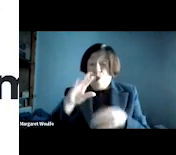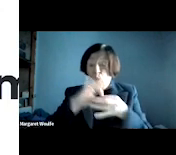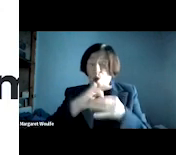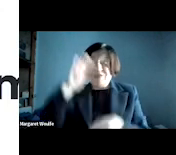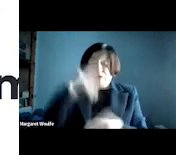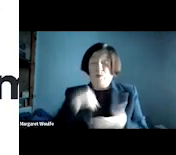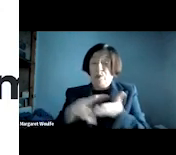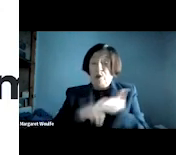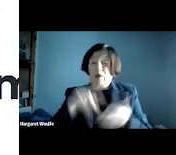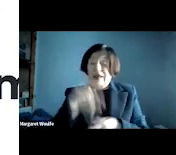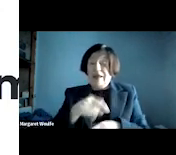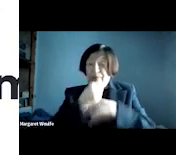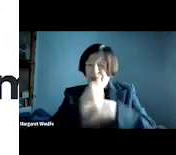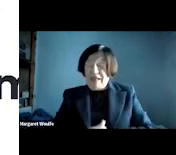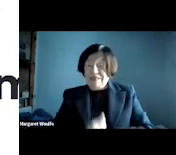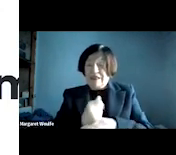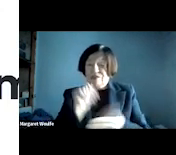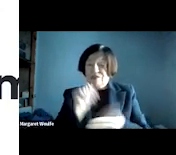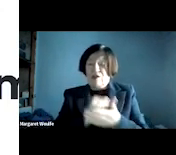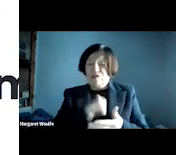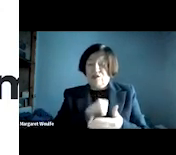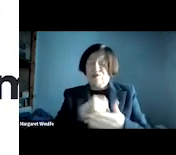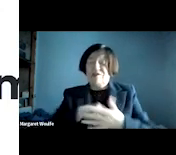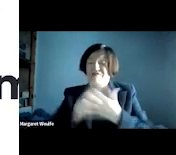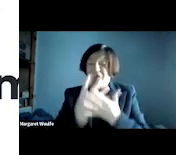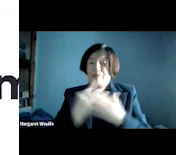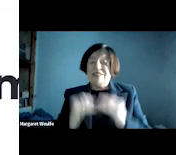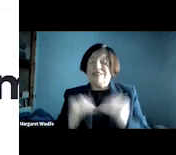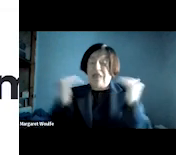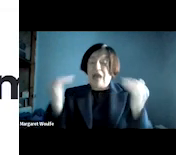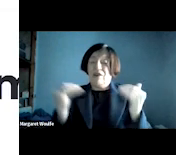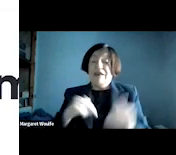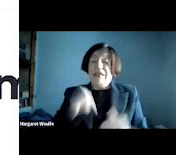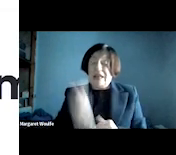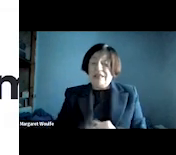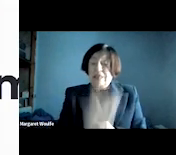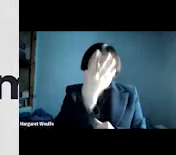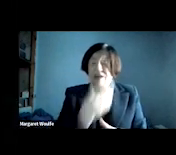using that as the baseline document to develop the standard. And the next slide.